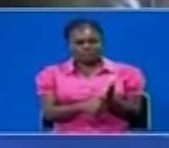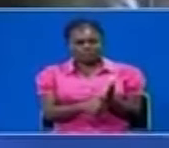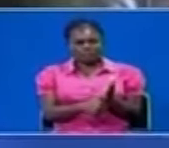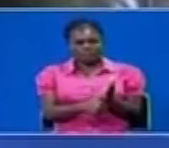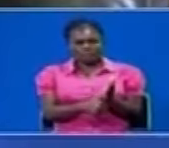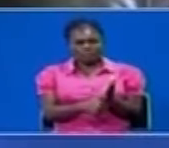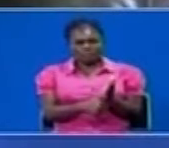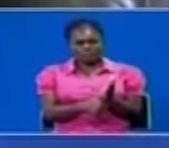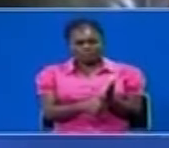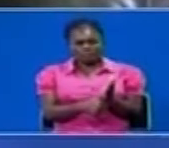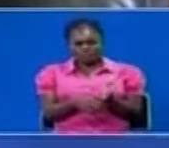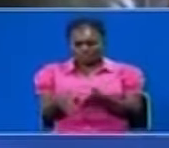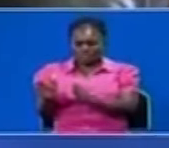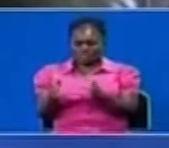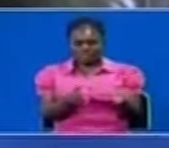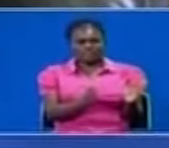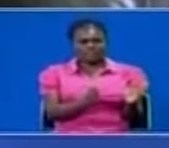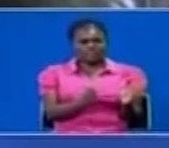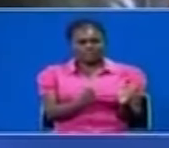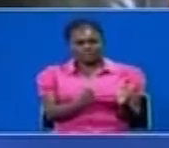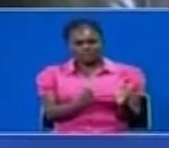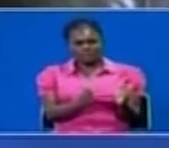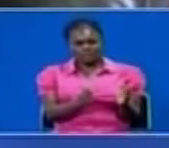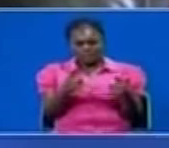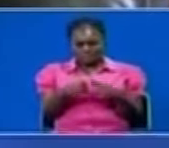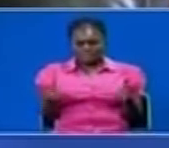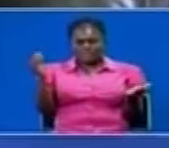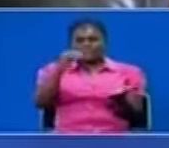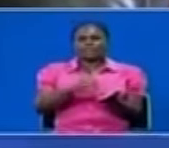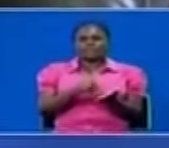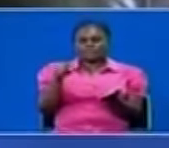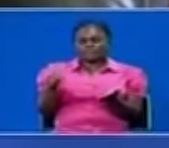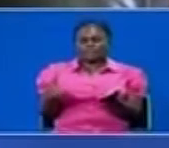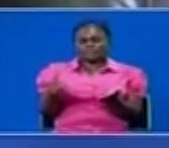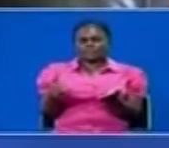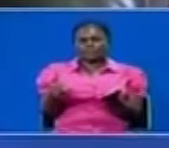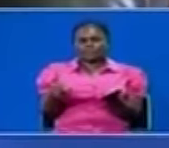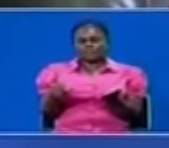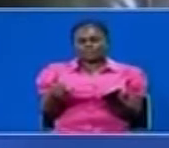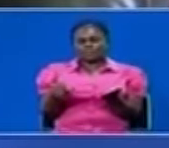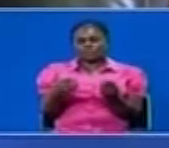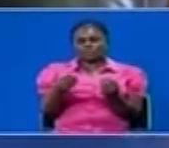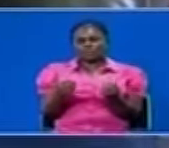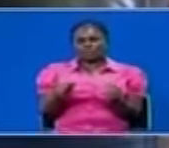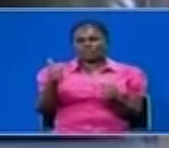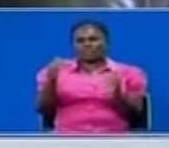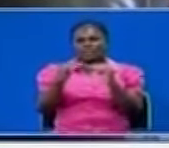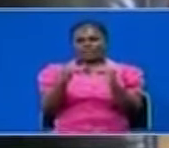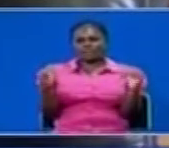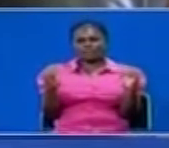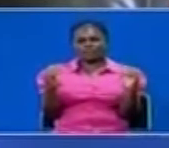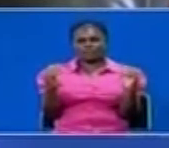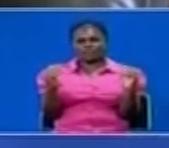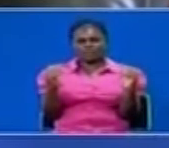the physical infrastructure. But again, that I think is being handled at a different level because, again, with